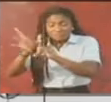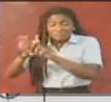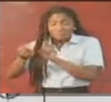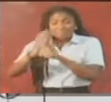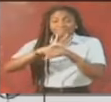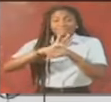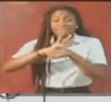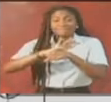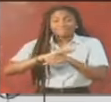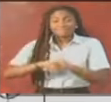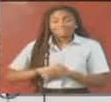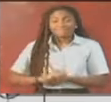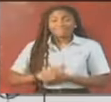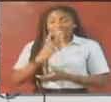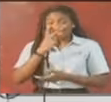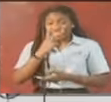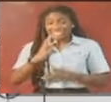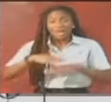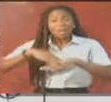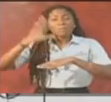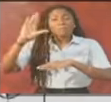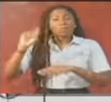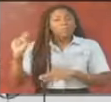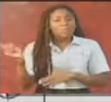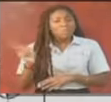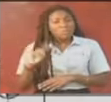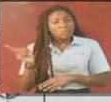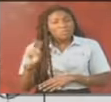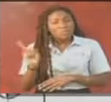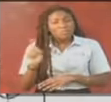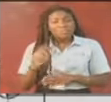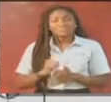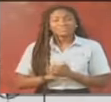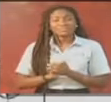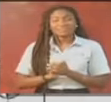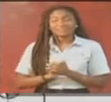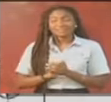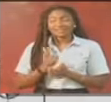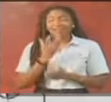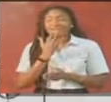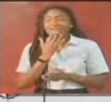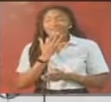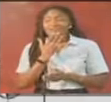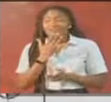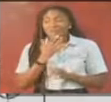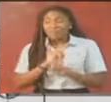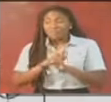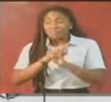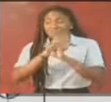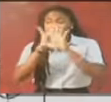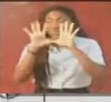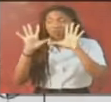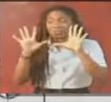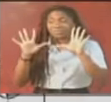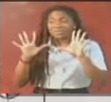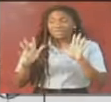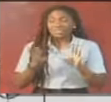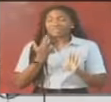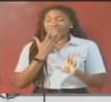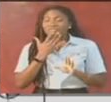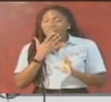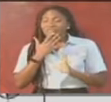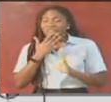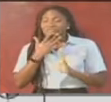sort, we see a larger number of the communities being lit up, so to speak, and with deeper colors